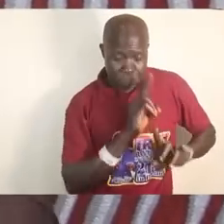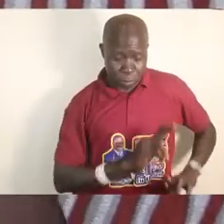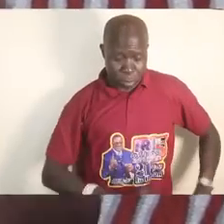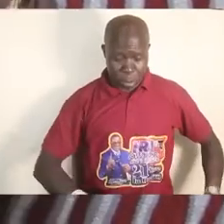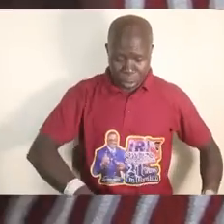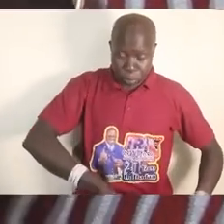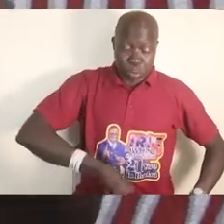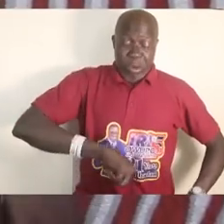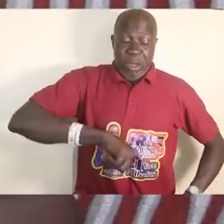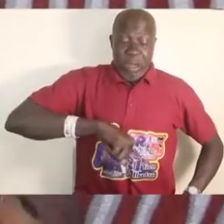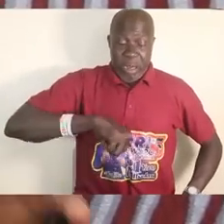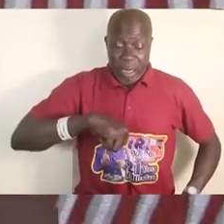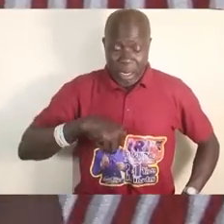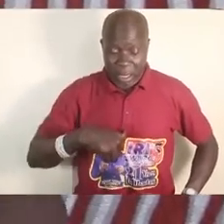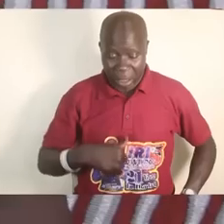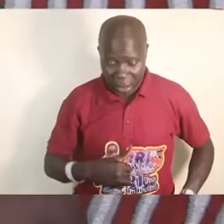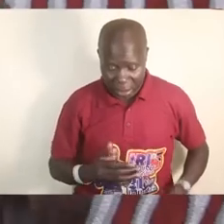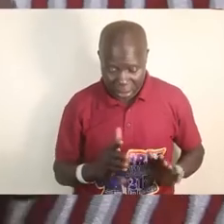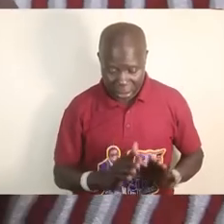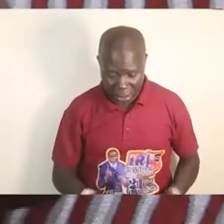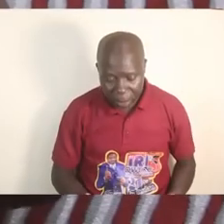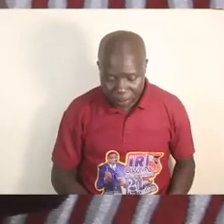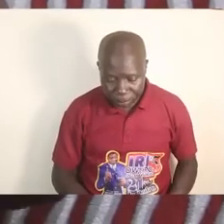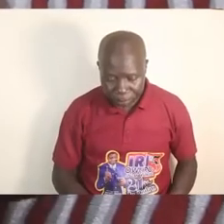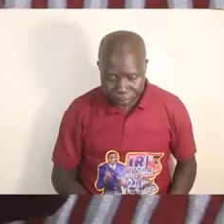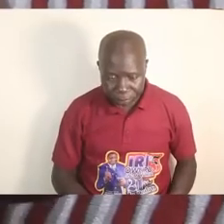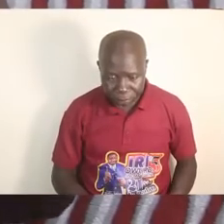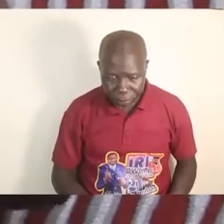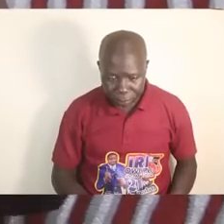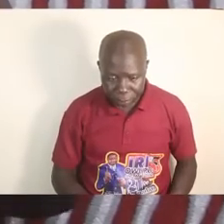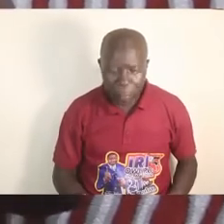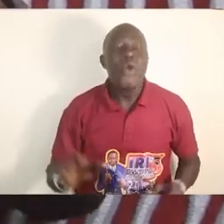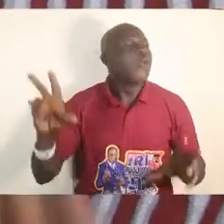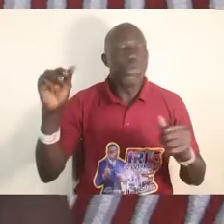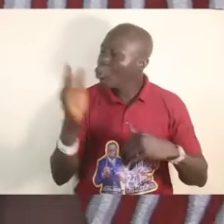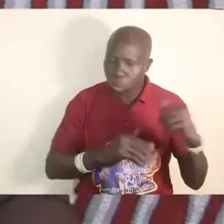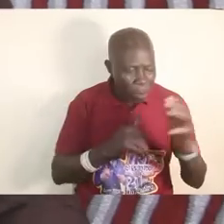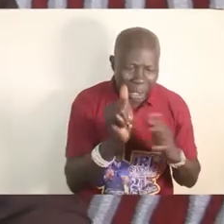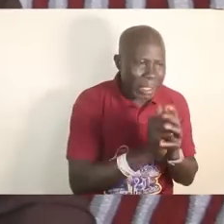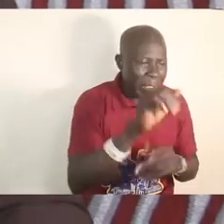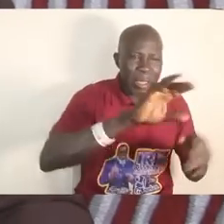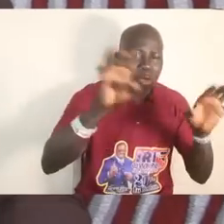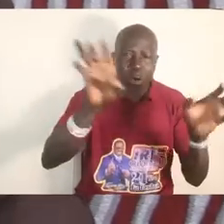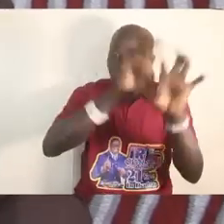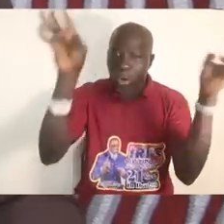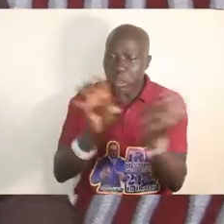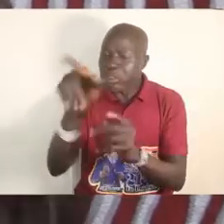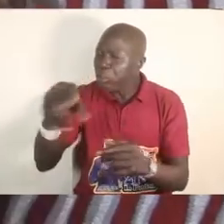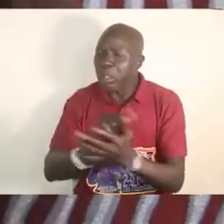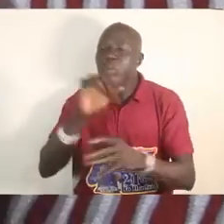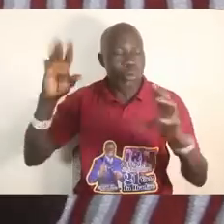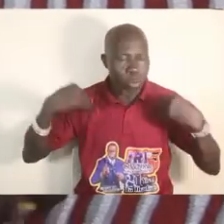do? Wọ́n wá ṣubú. Kò sì sí olùrànlọ́wọ́. Alábàjọ ipò tó wà yẹn tó rẹ̀ yẹn help. No wonder the condition you are in, see nobody to